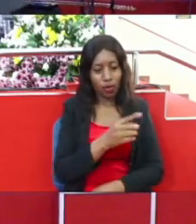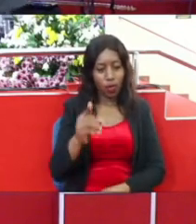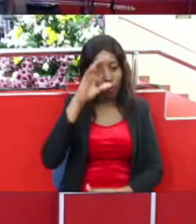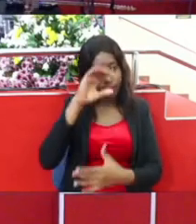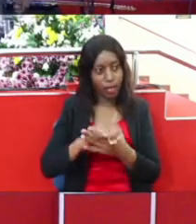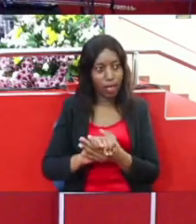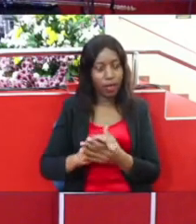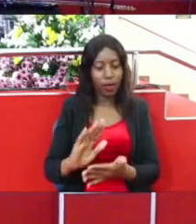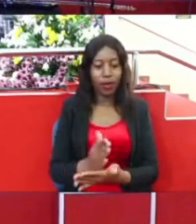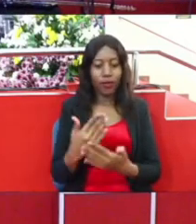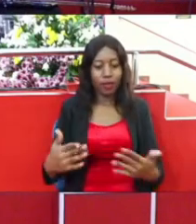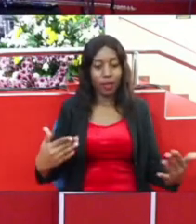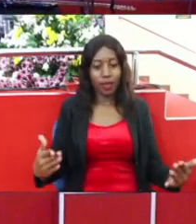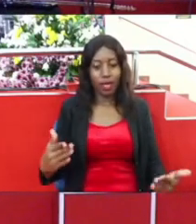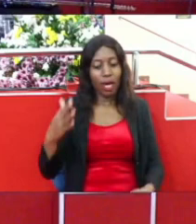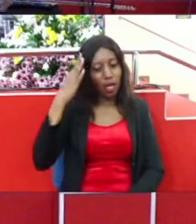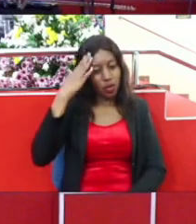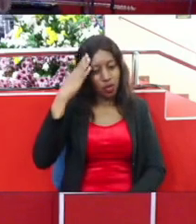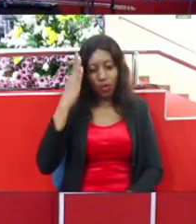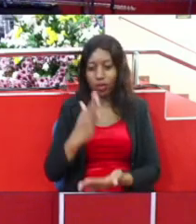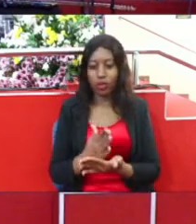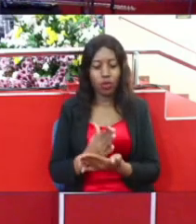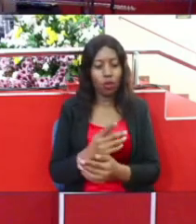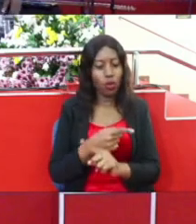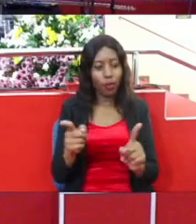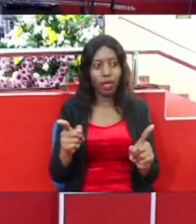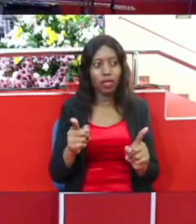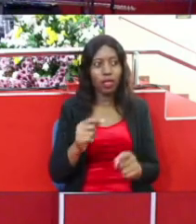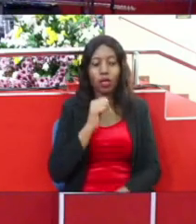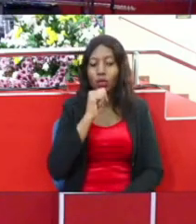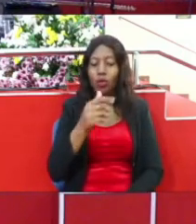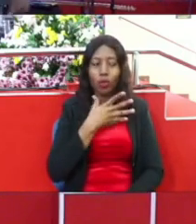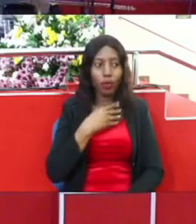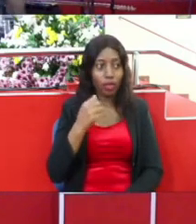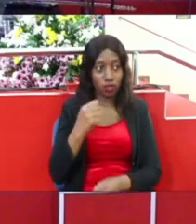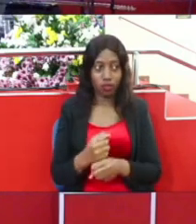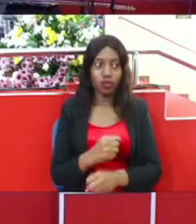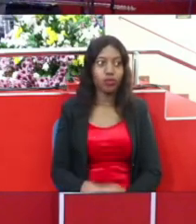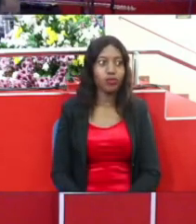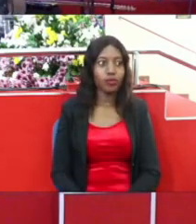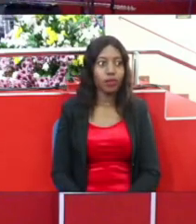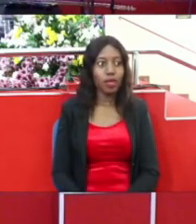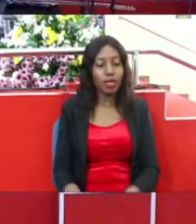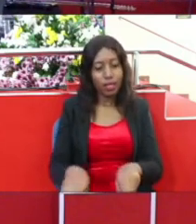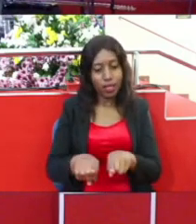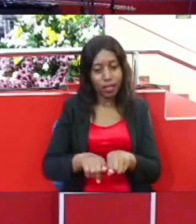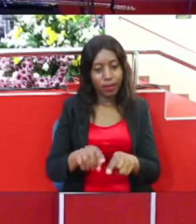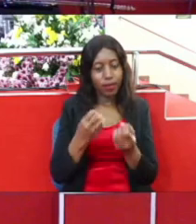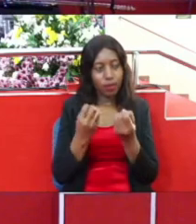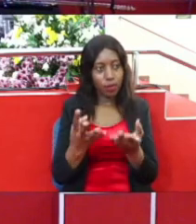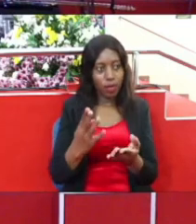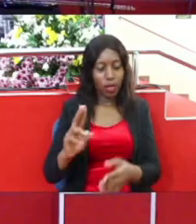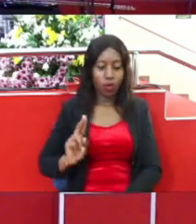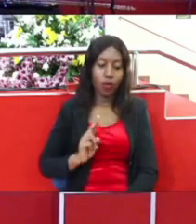kwamba ni kweli. But you don't want to do it. Lakini hutaki kulitekeleza. And that is many of us. Na wao ni wengi wetu. And so we're going to look at this book.